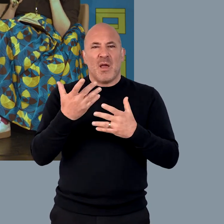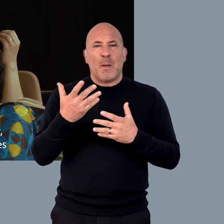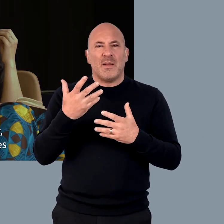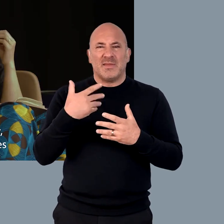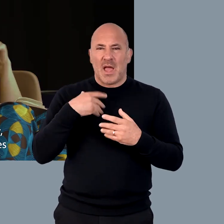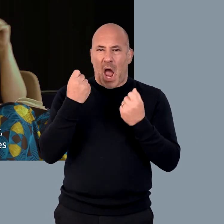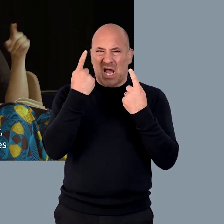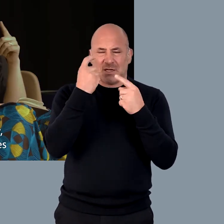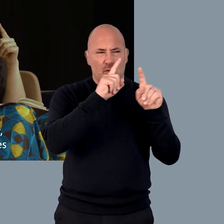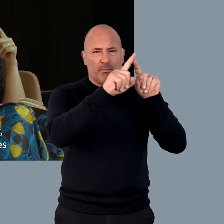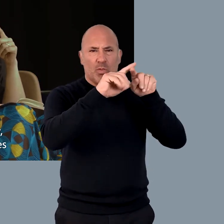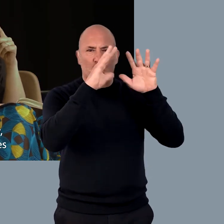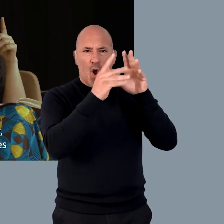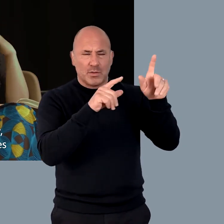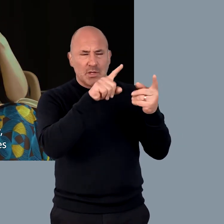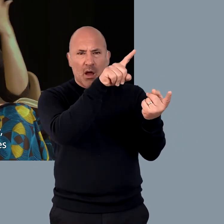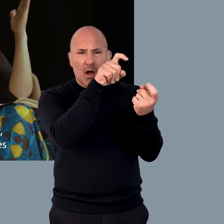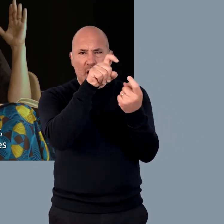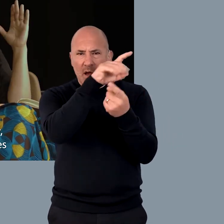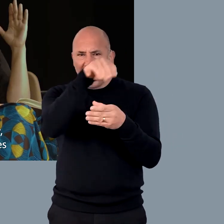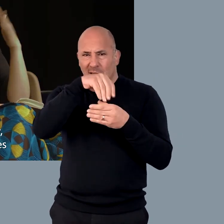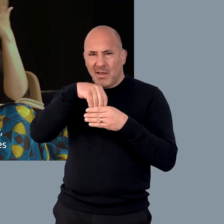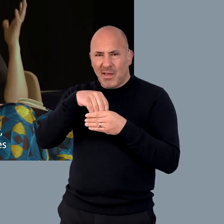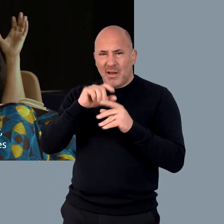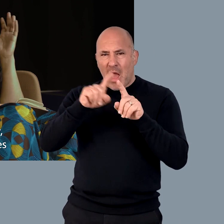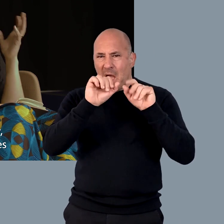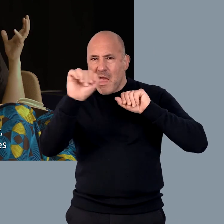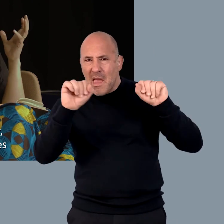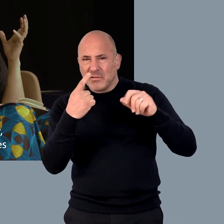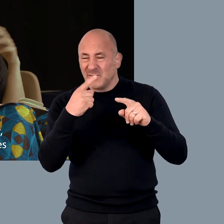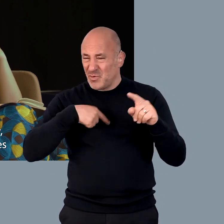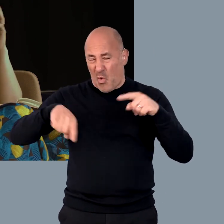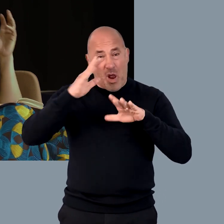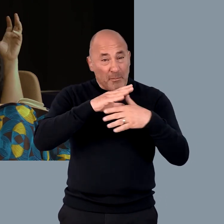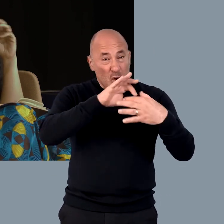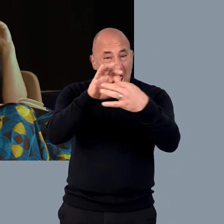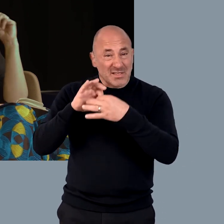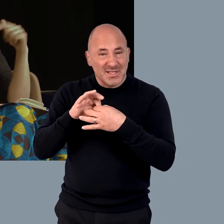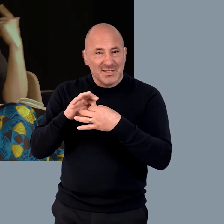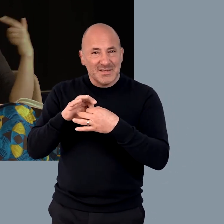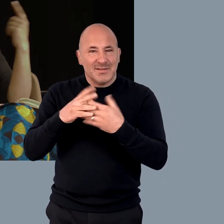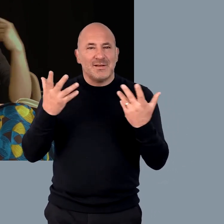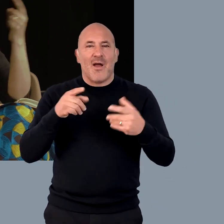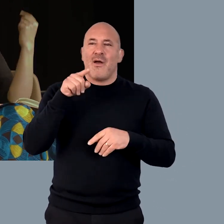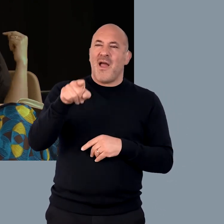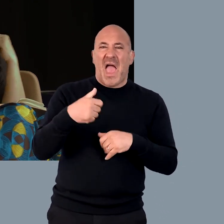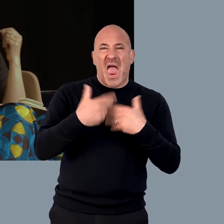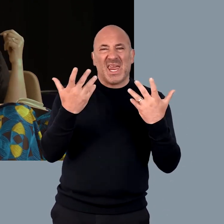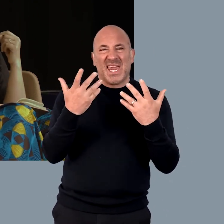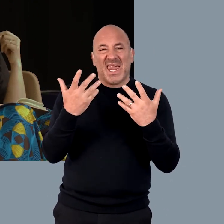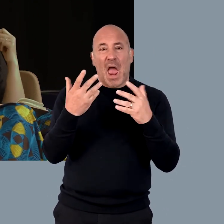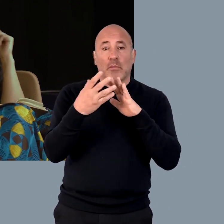England. And I spoke before about how, we do need to take ideas from other places and examples and understand that we're all kind